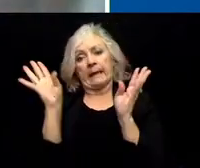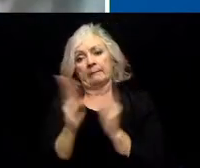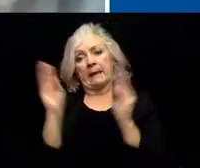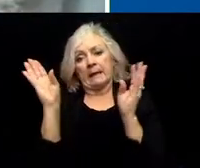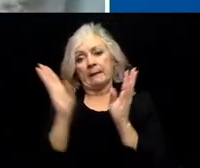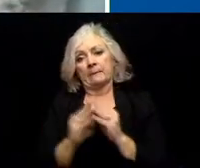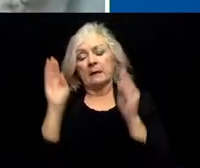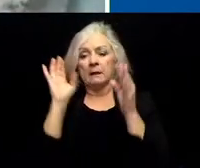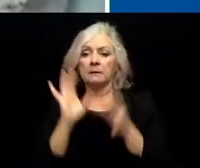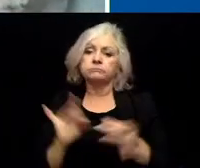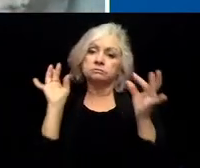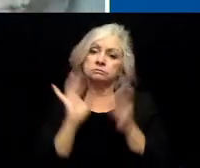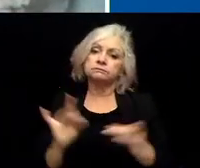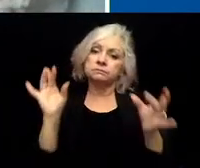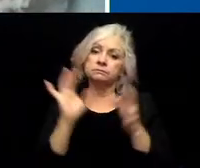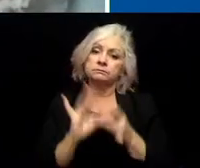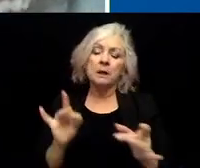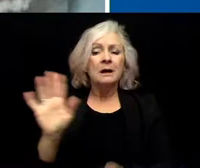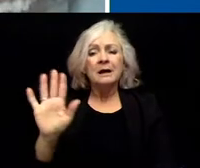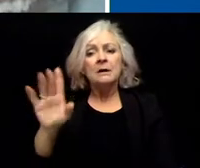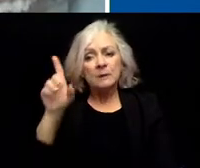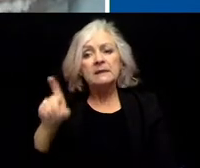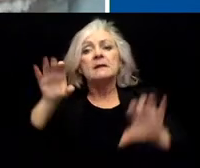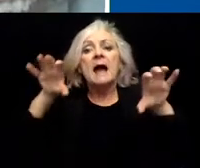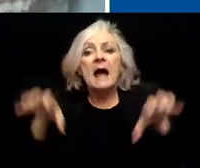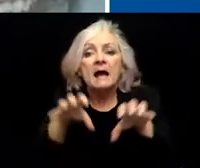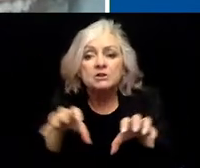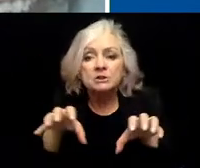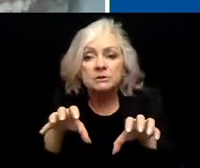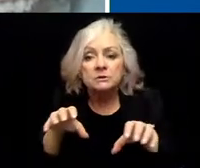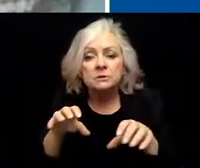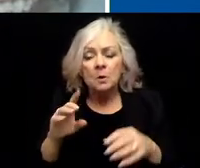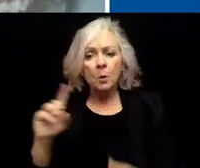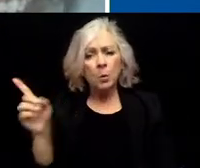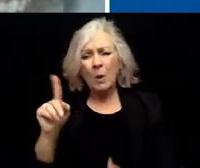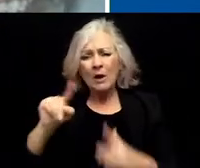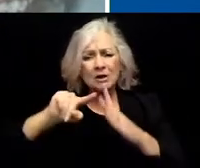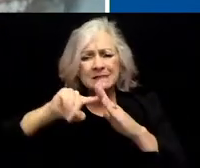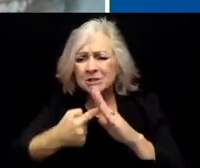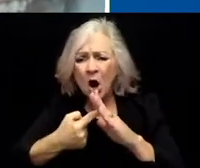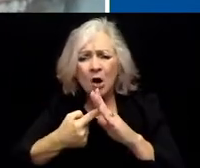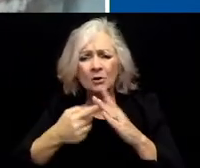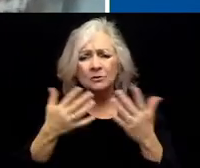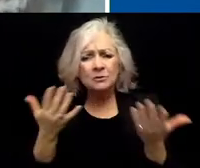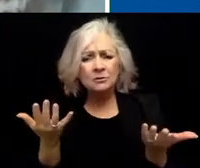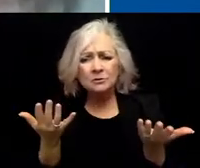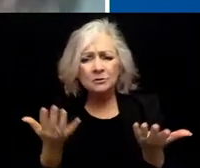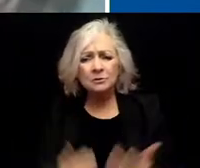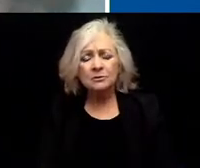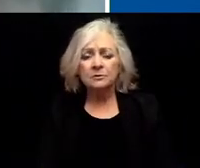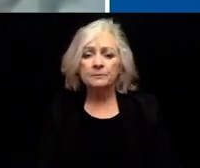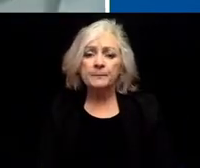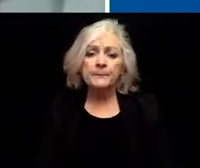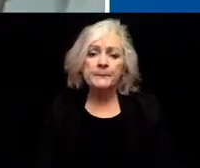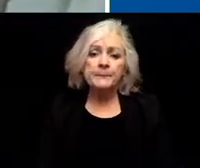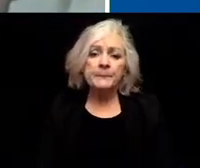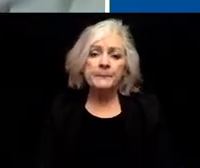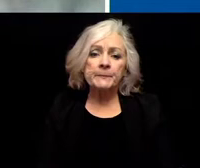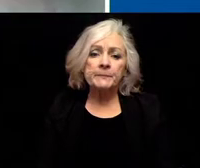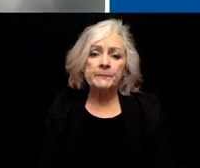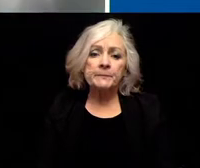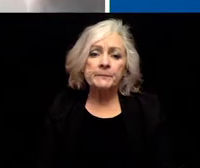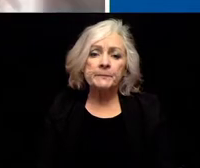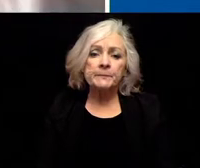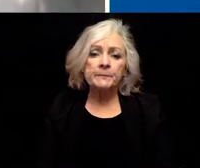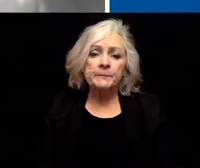about the same thing, and we have to actually create some action. Where is the easiest place for us to build some momentum? Well, if I had to think